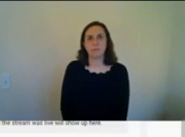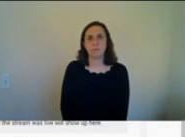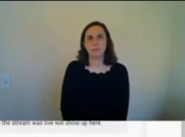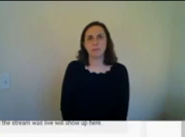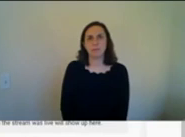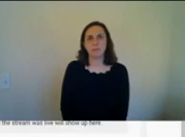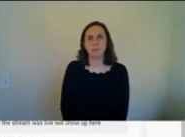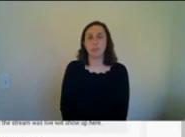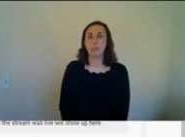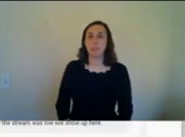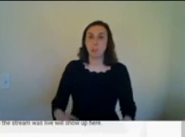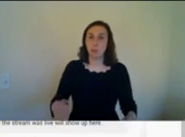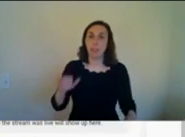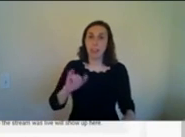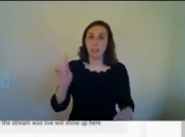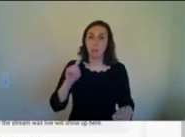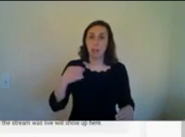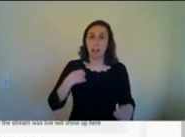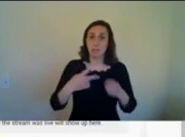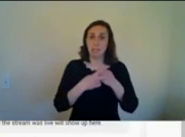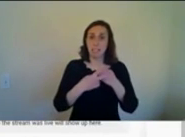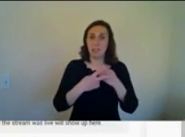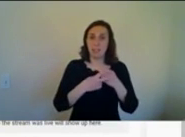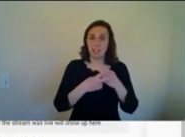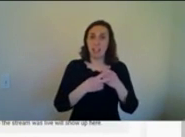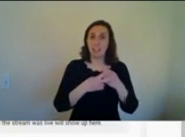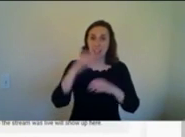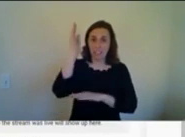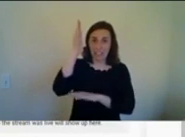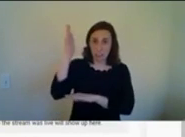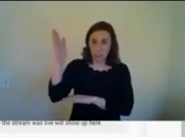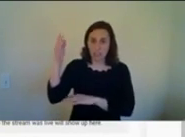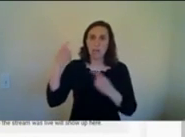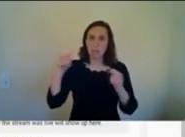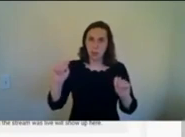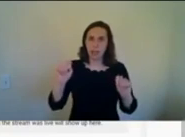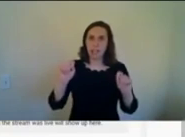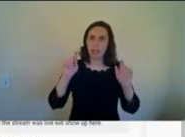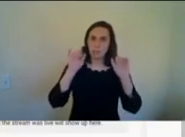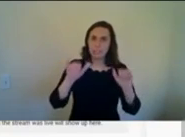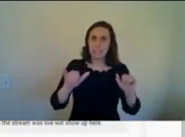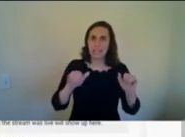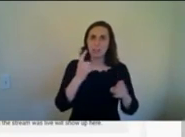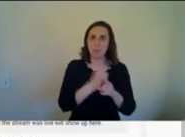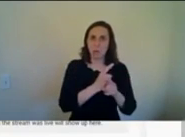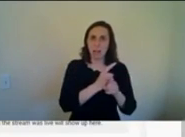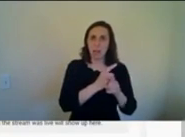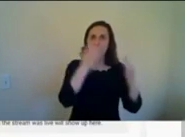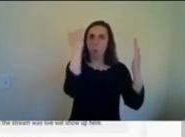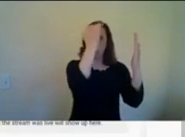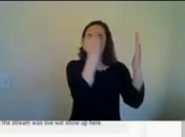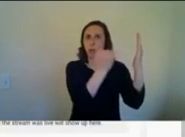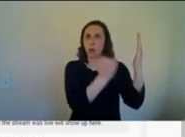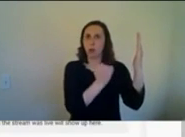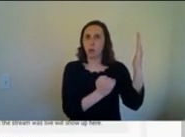These individual lectures will be stored. I will try to keep them in order, and I'm going to go back and re-edit